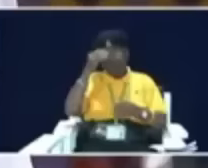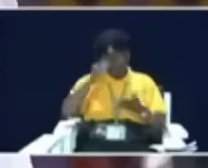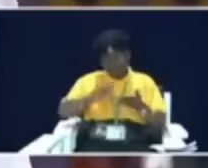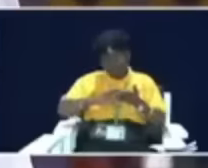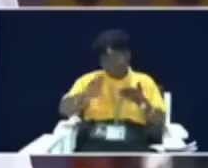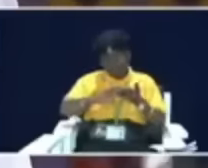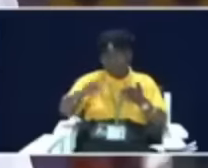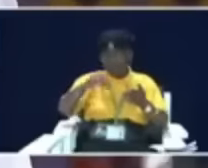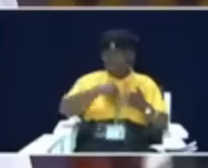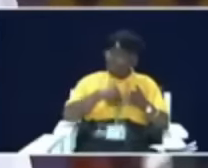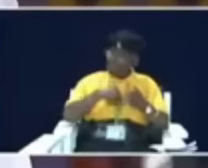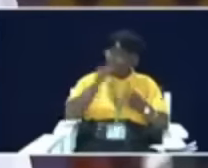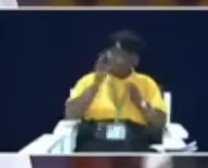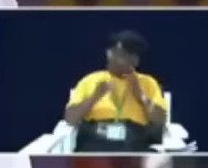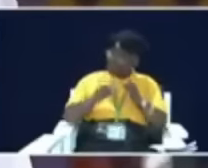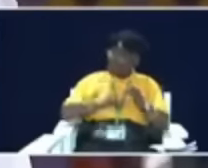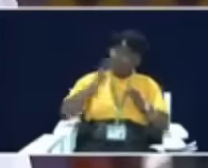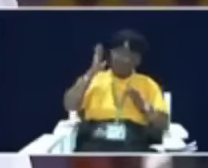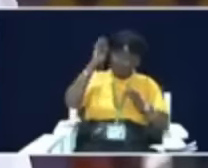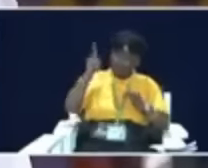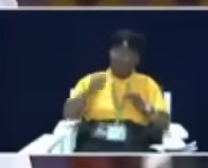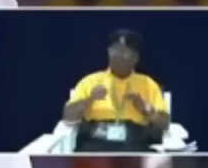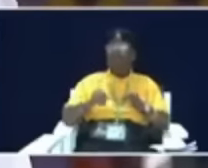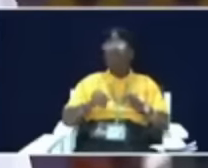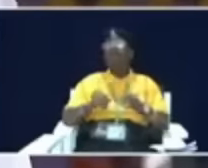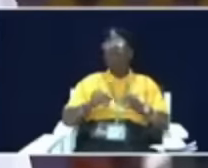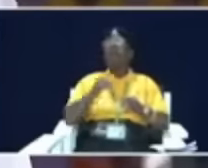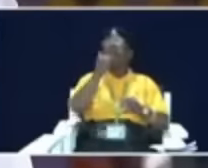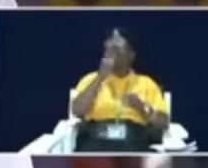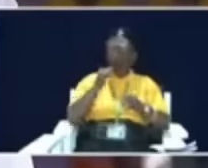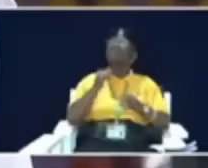And if I'm going to offend you again tomorrow, please kill me today.